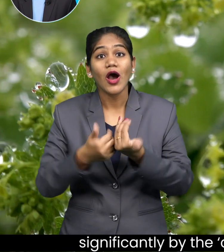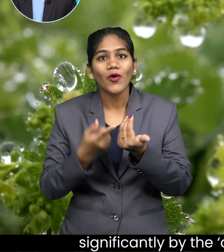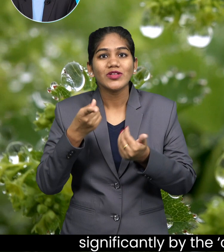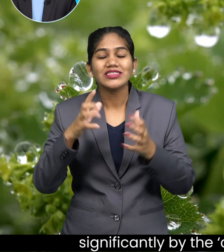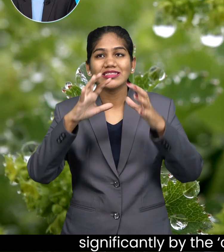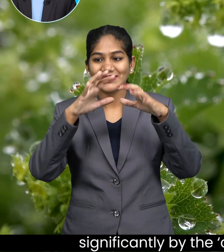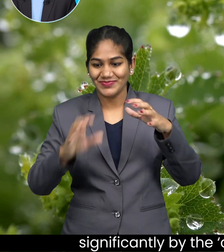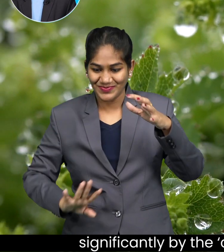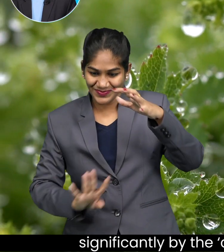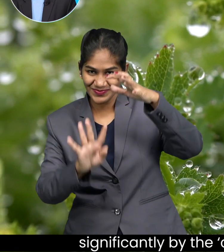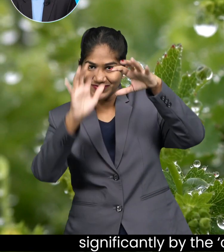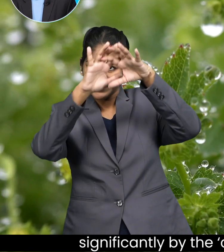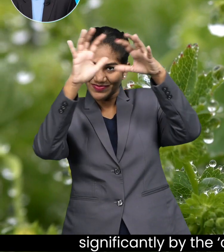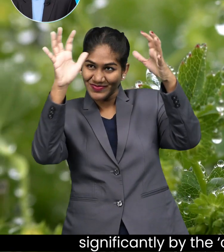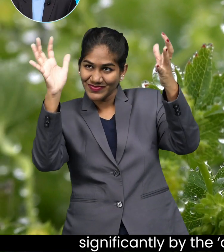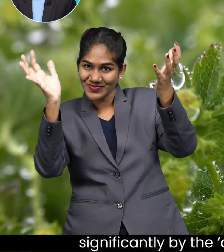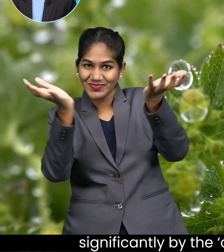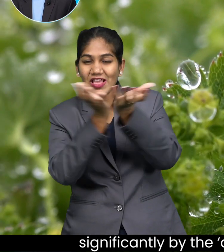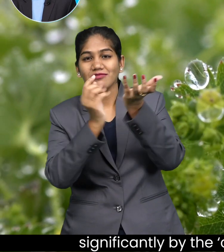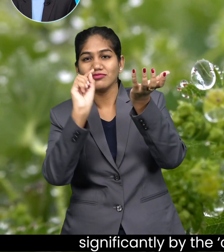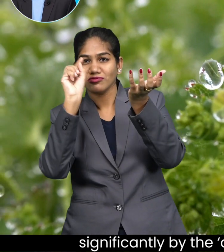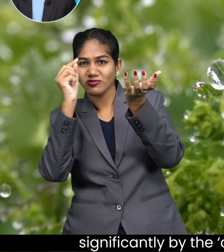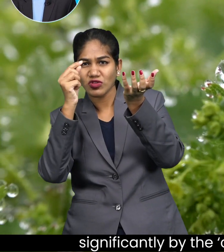of these water droplets.